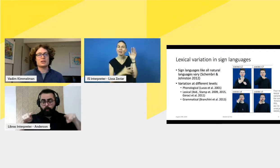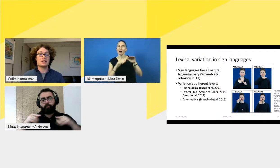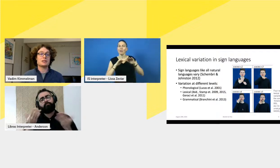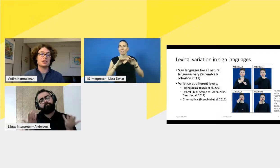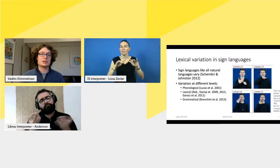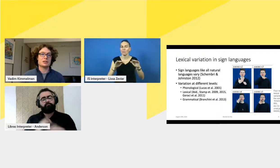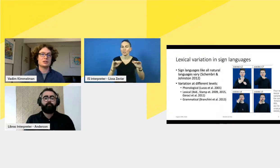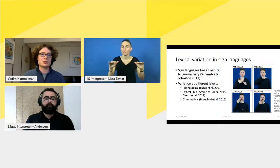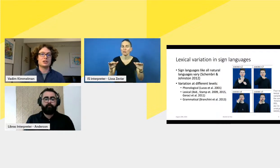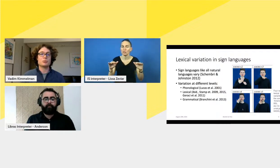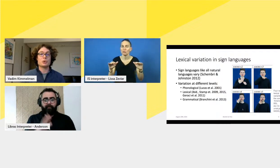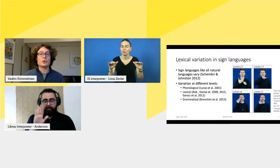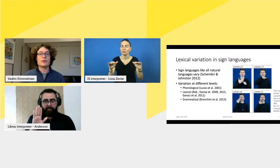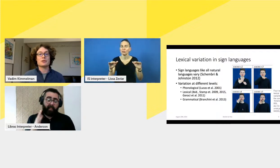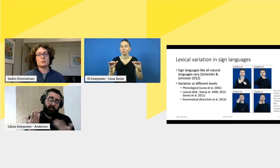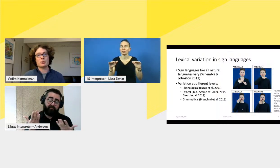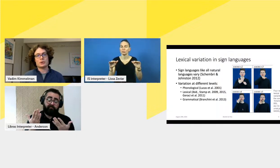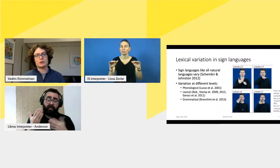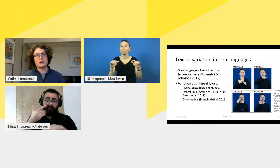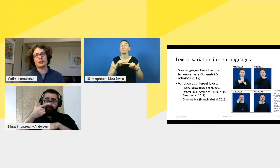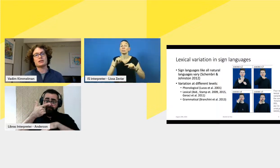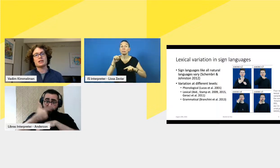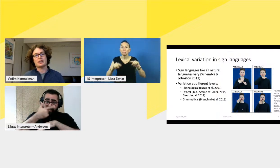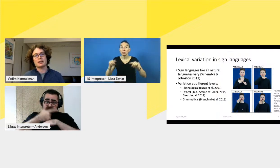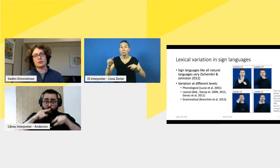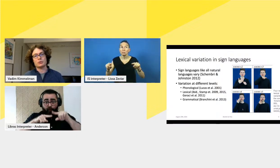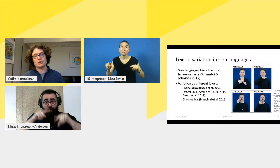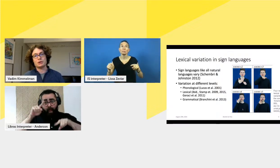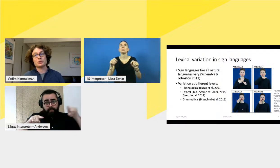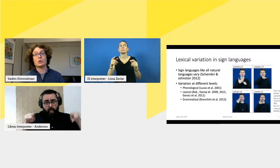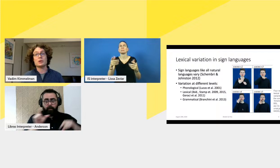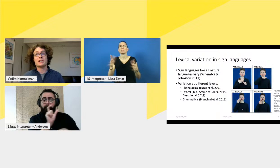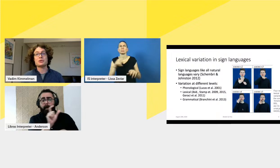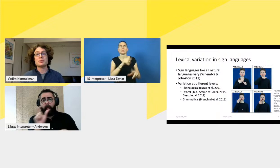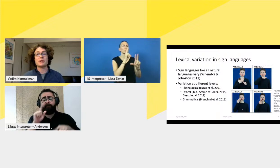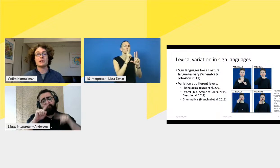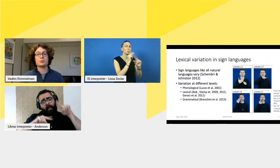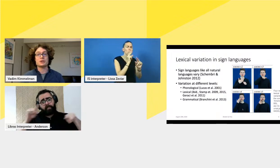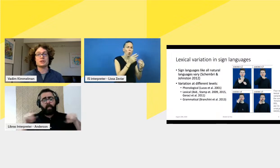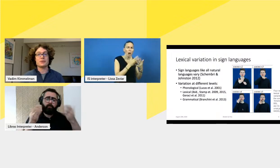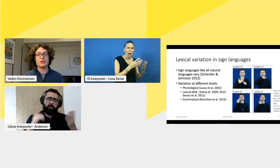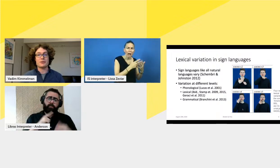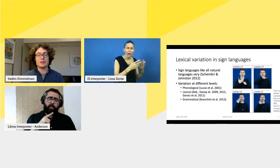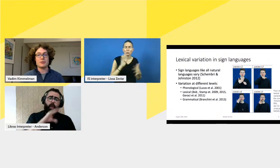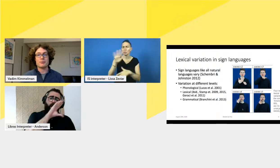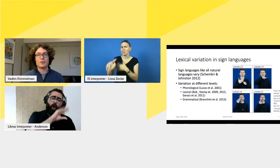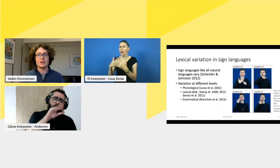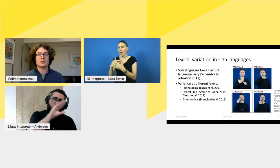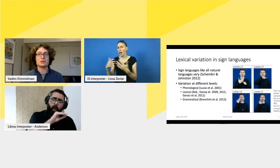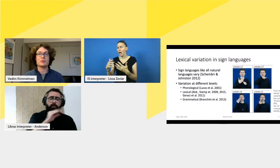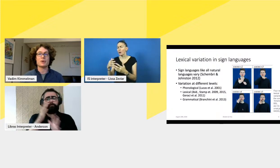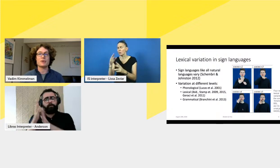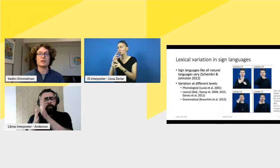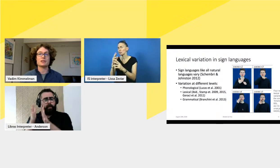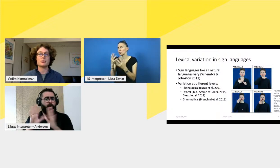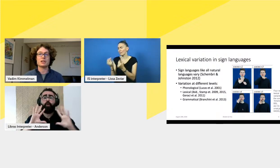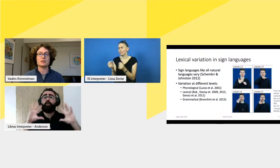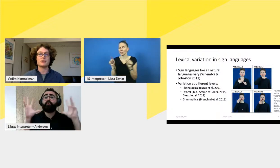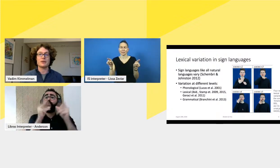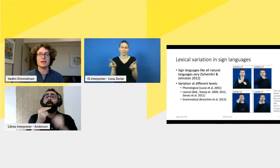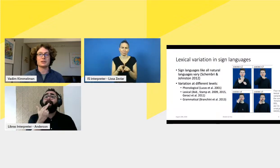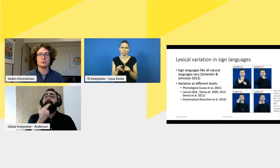that is attested in both spoken and sign languages. All natural languages vary. That is a